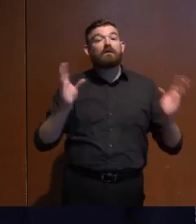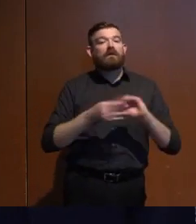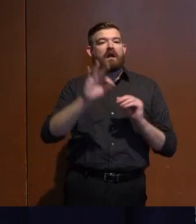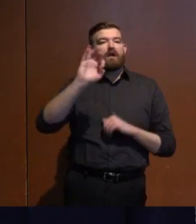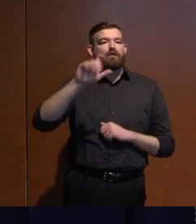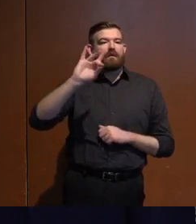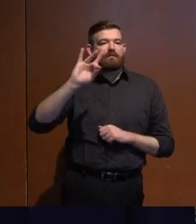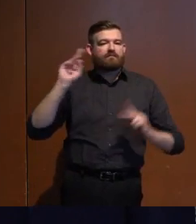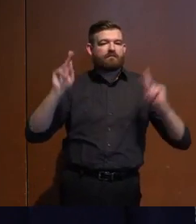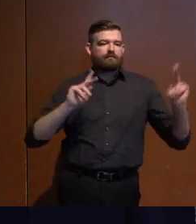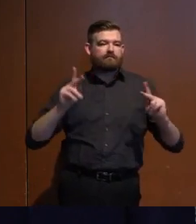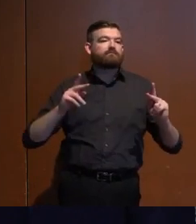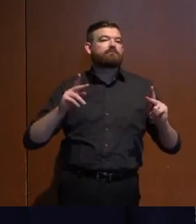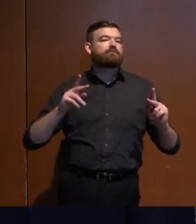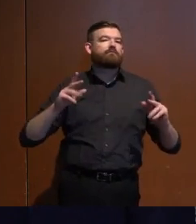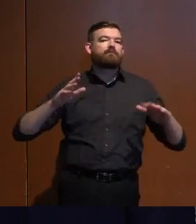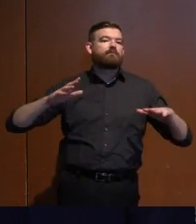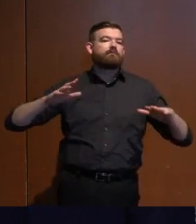information on.